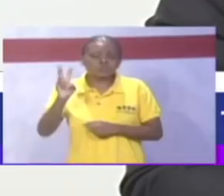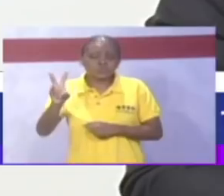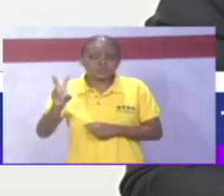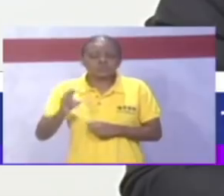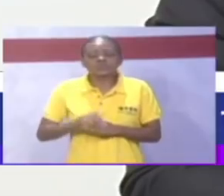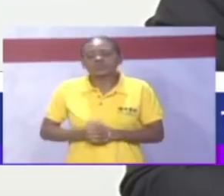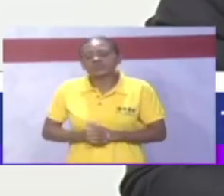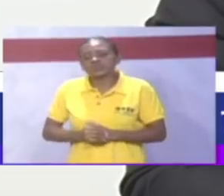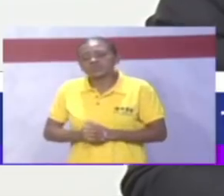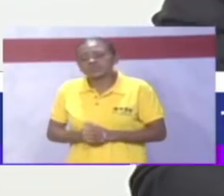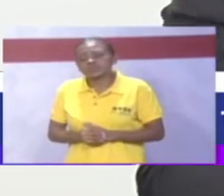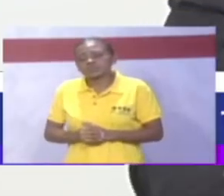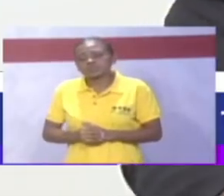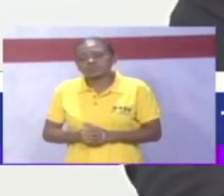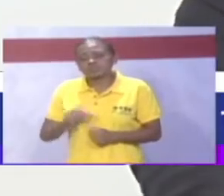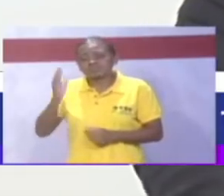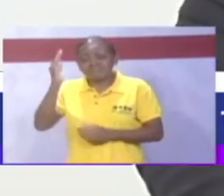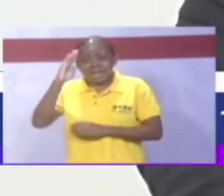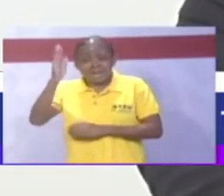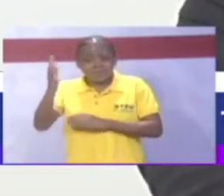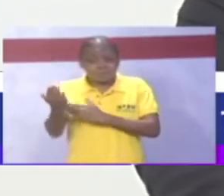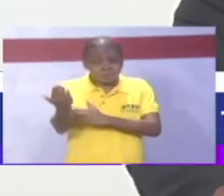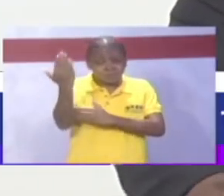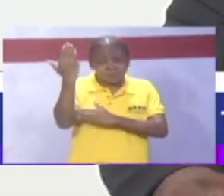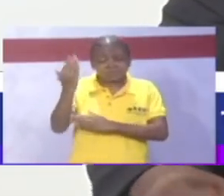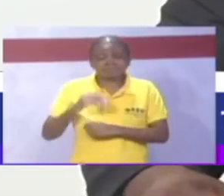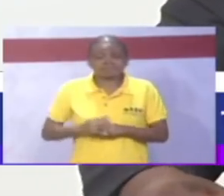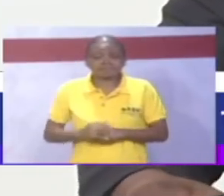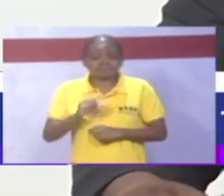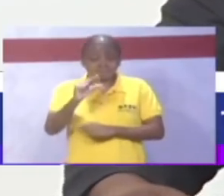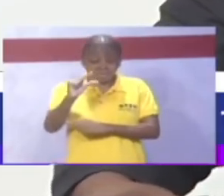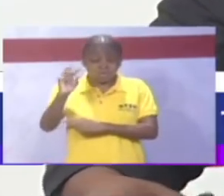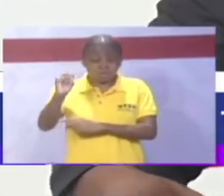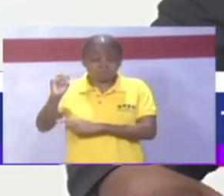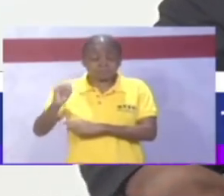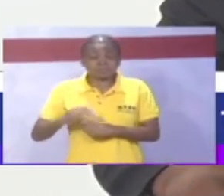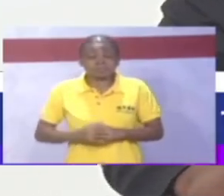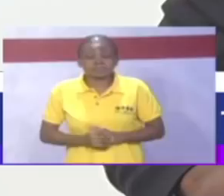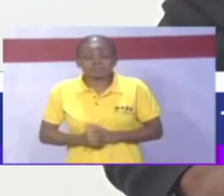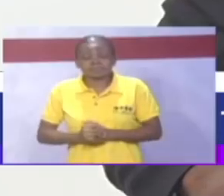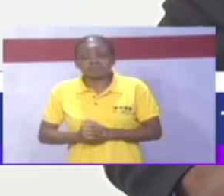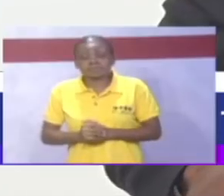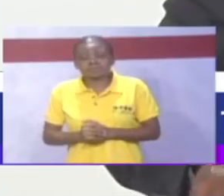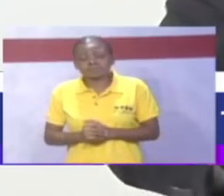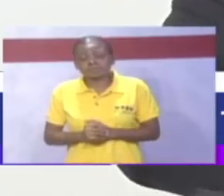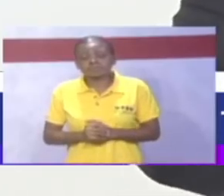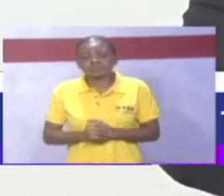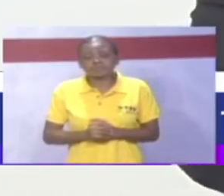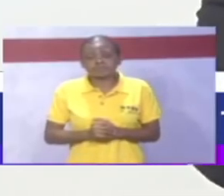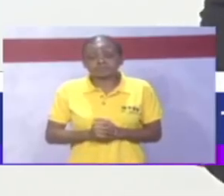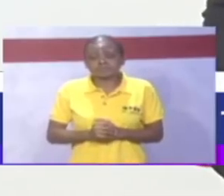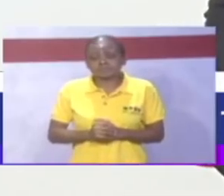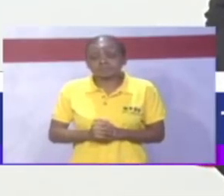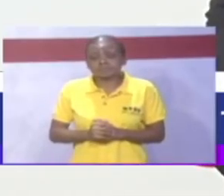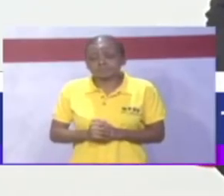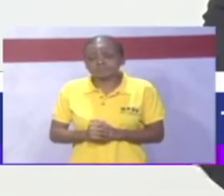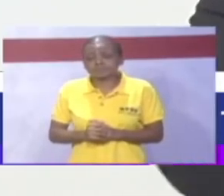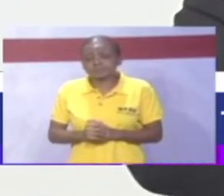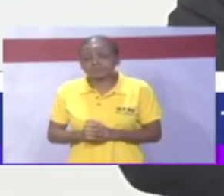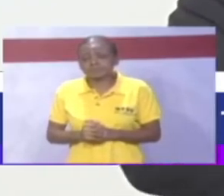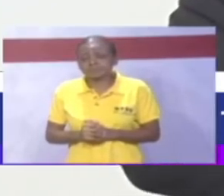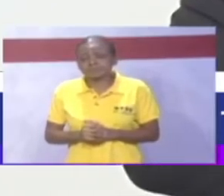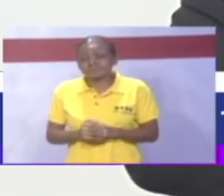Hi, good morning. Gregory McBurney here from Power 102 Doom Champions and 102.3 Lit. My